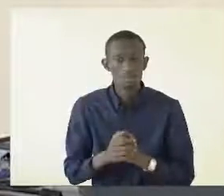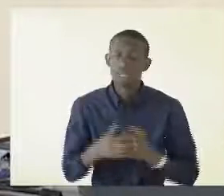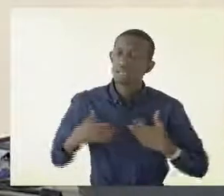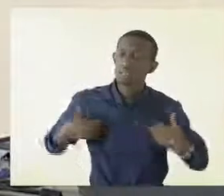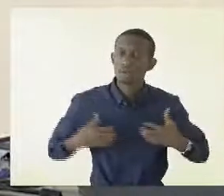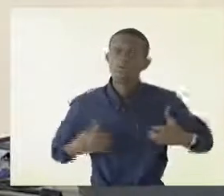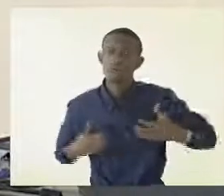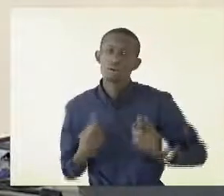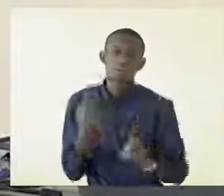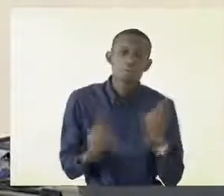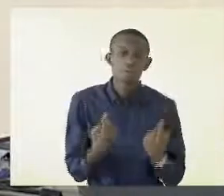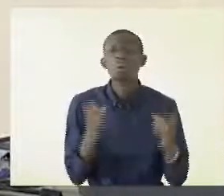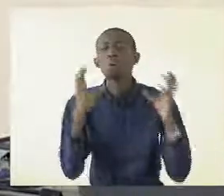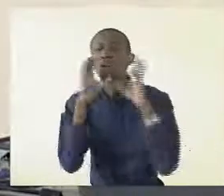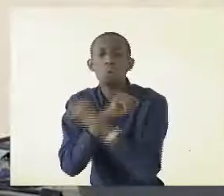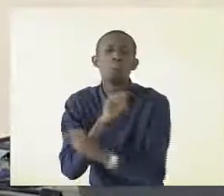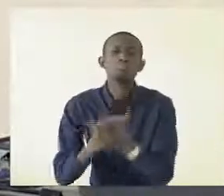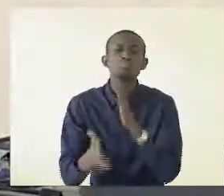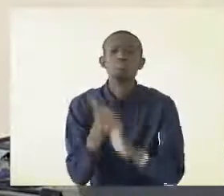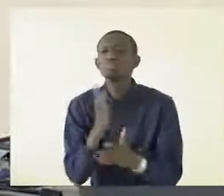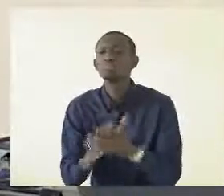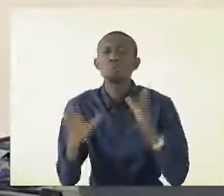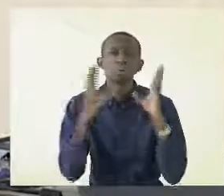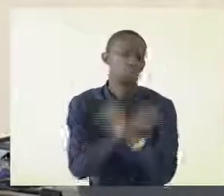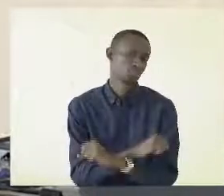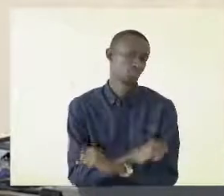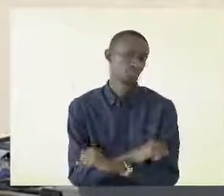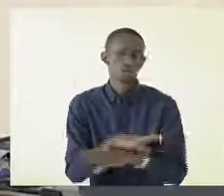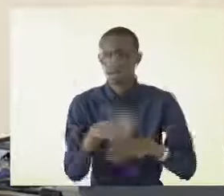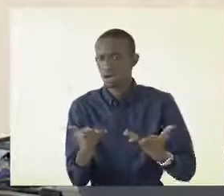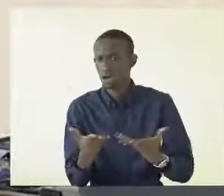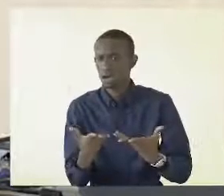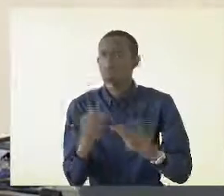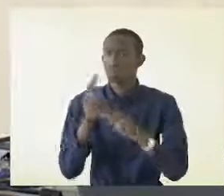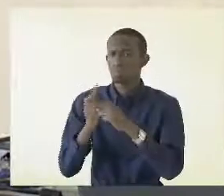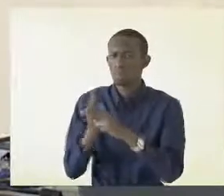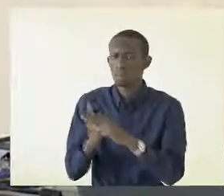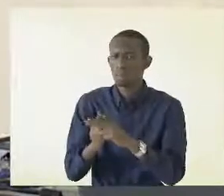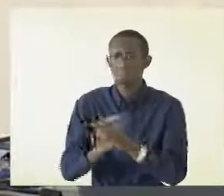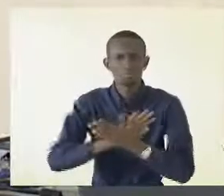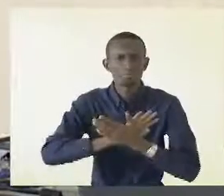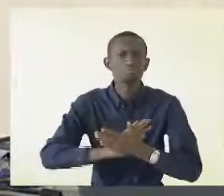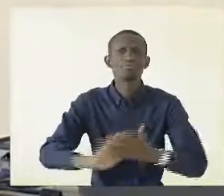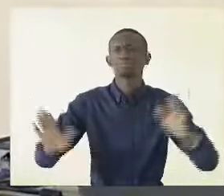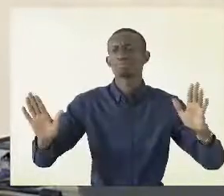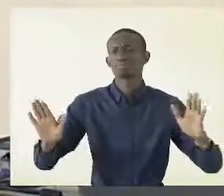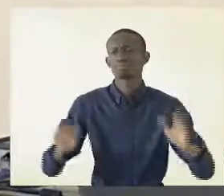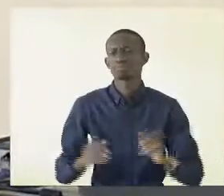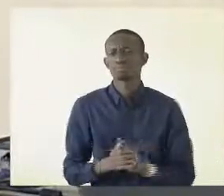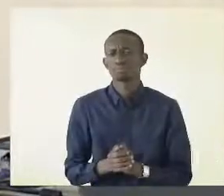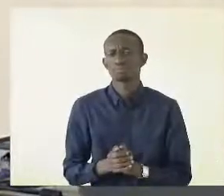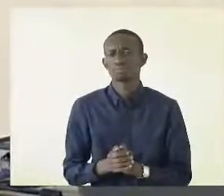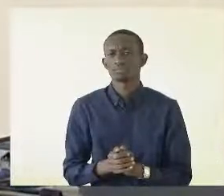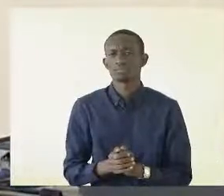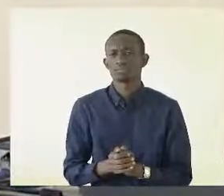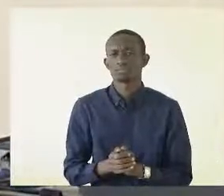already disappeared completely, or what we call extinction. The same applies to some plants. And